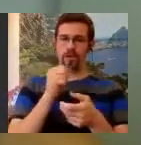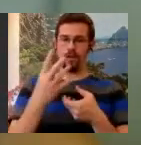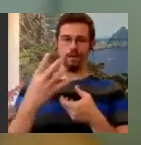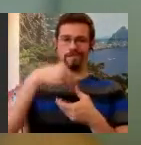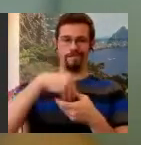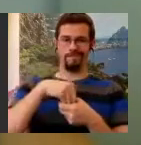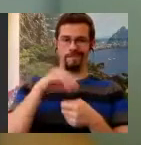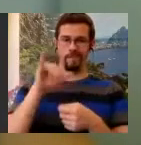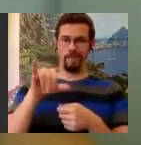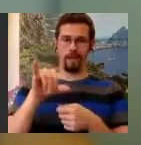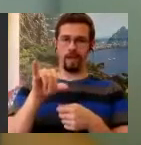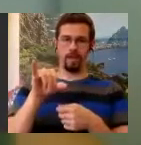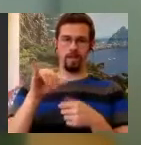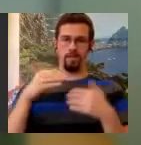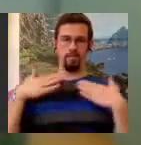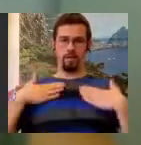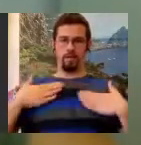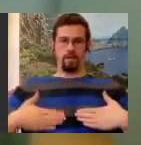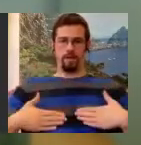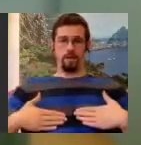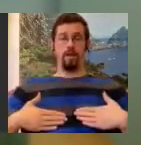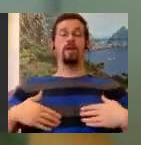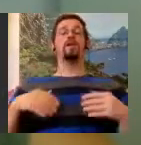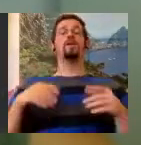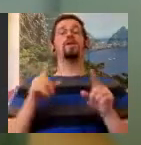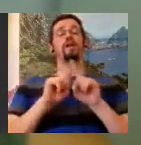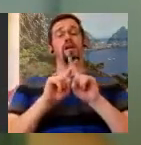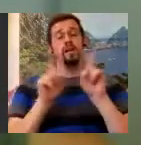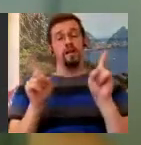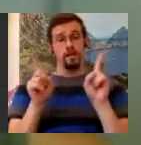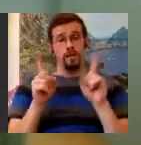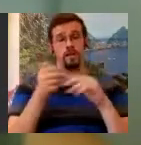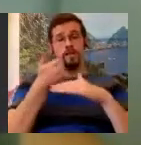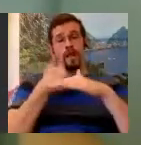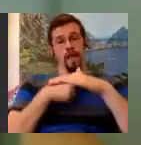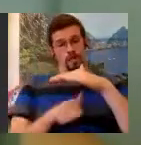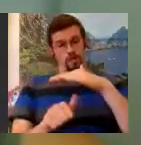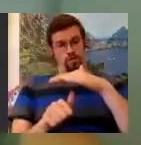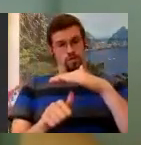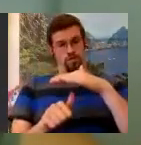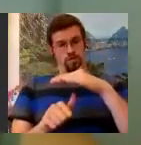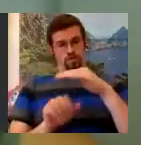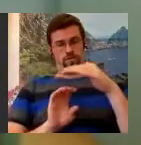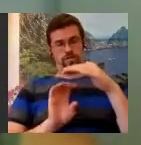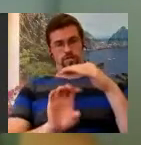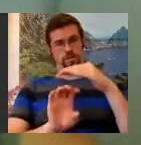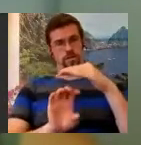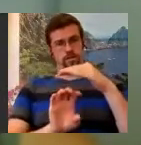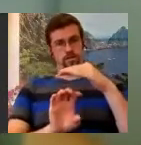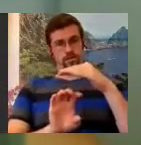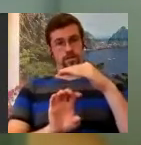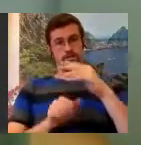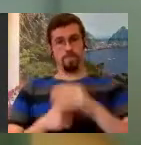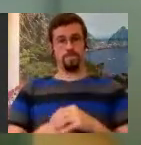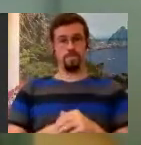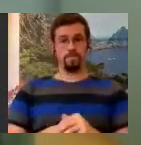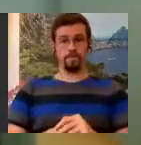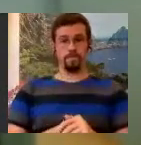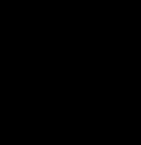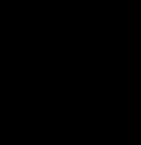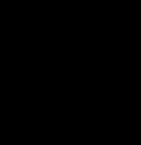specific part of the body, so that they are under the puppet. Okay?